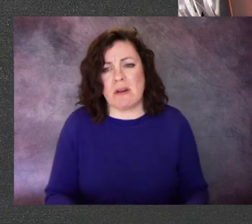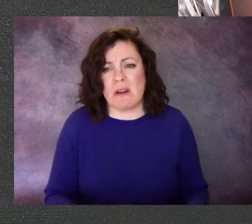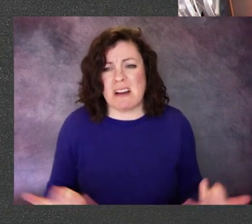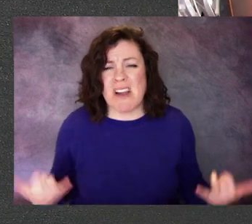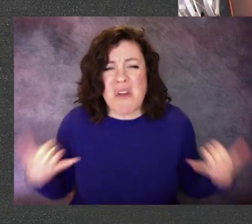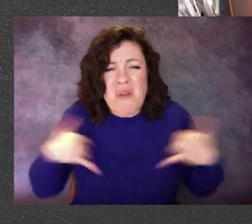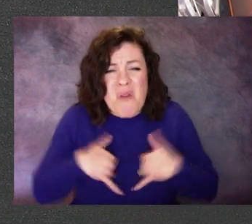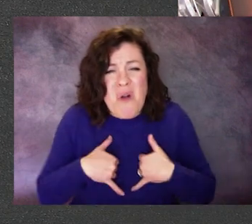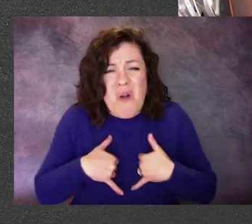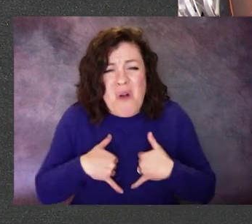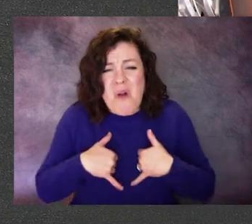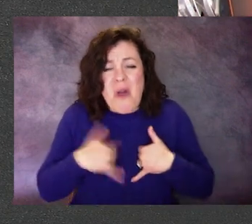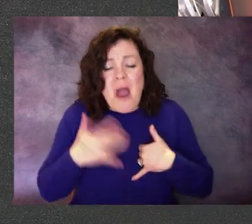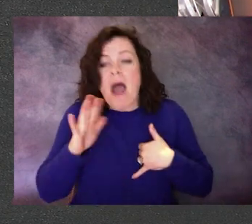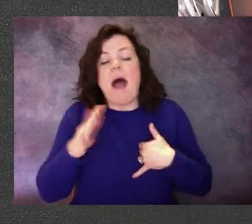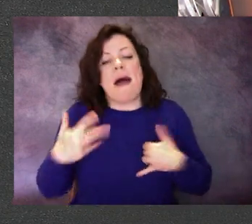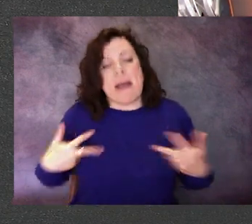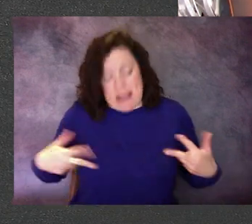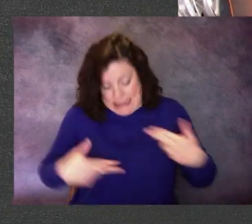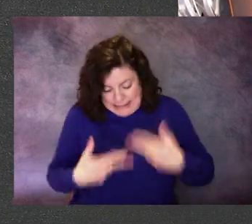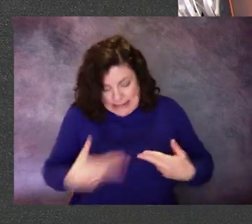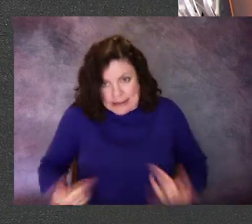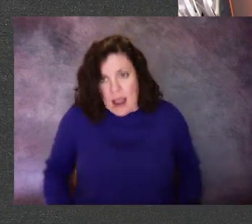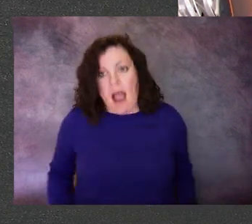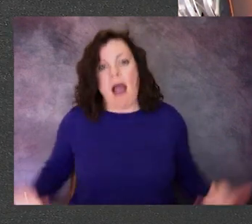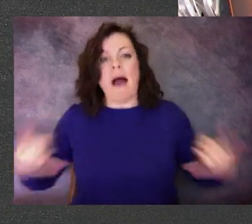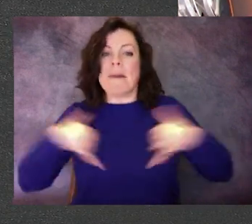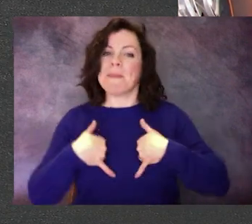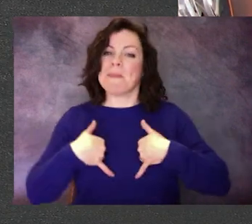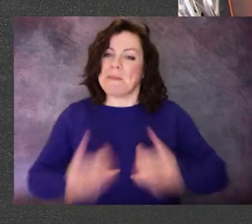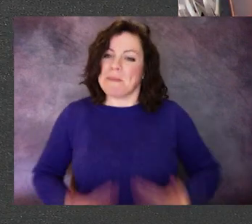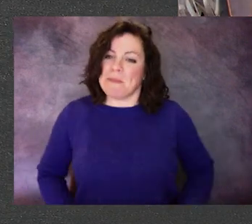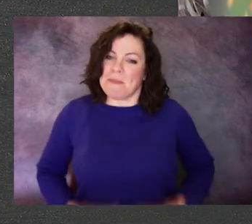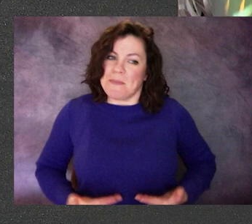So he made a jacket out of it and went to the fair.